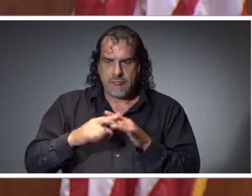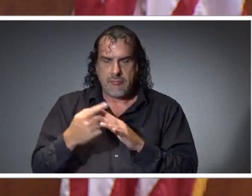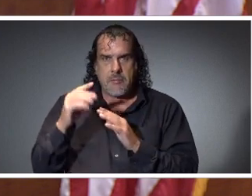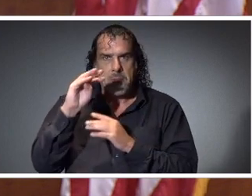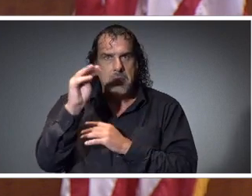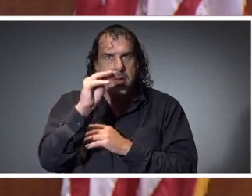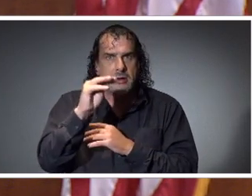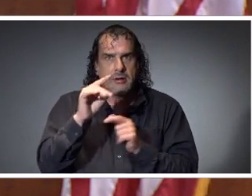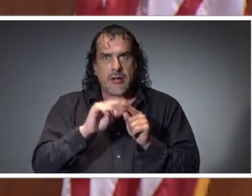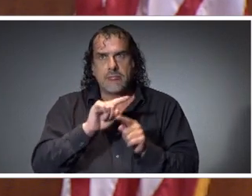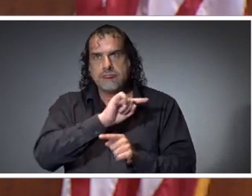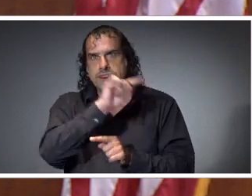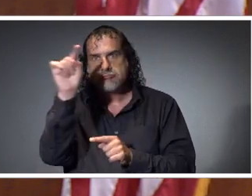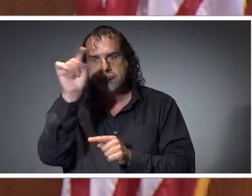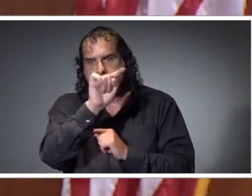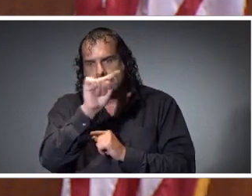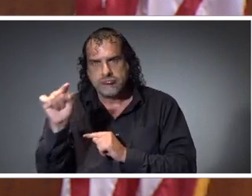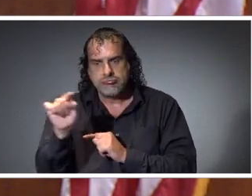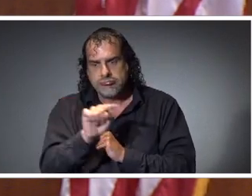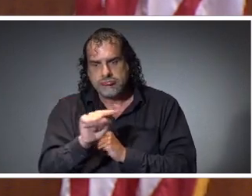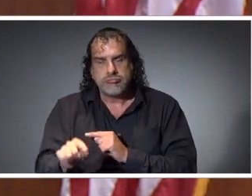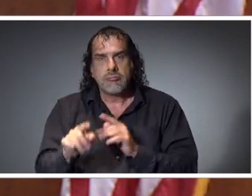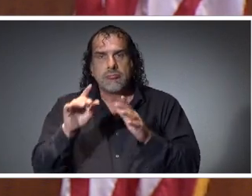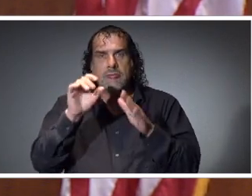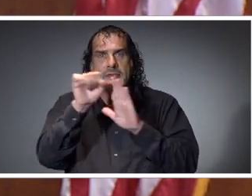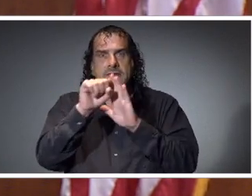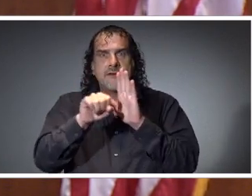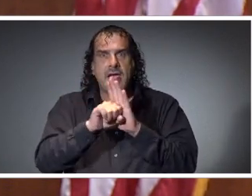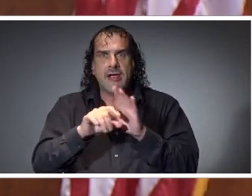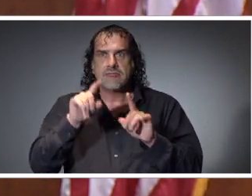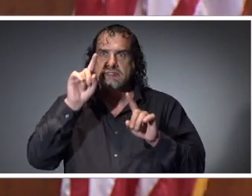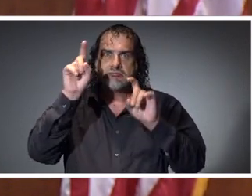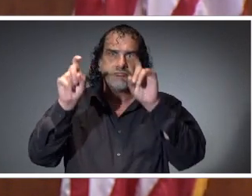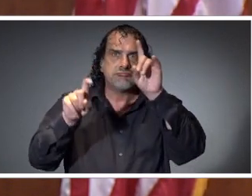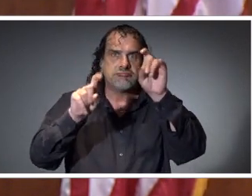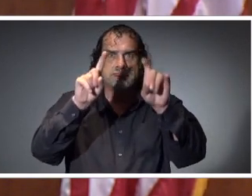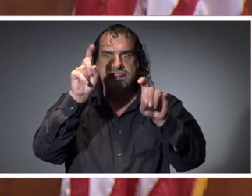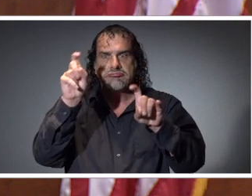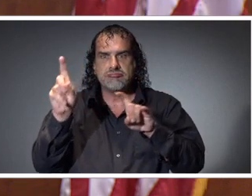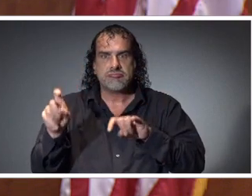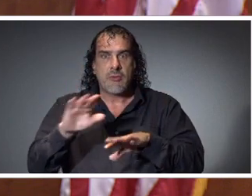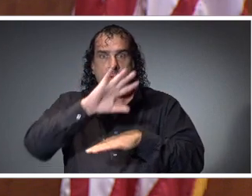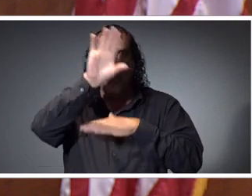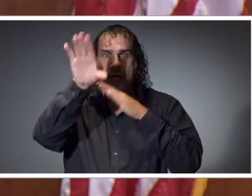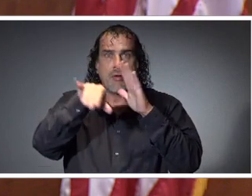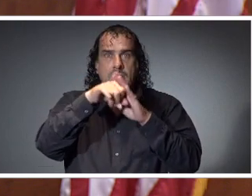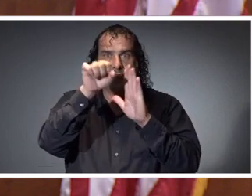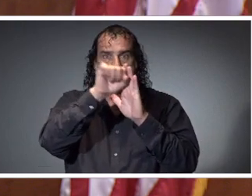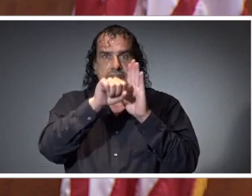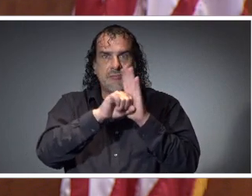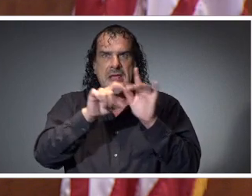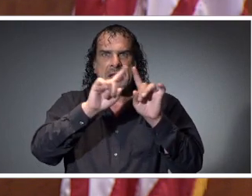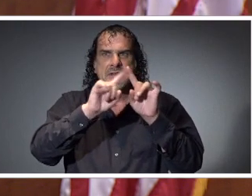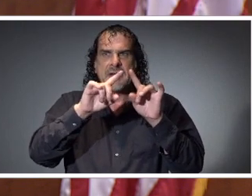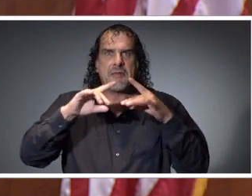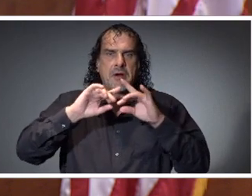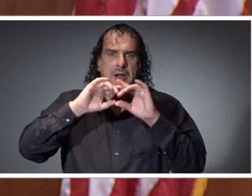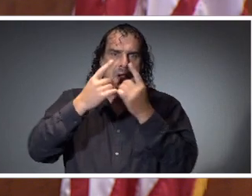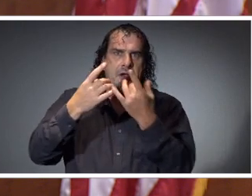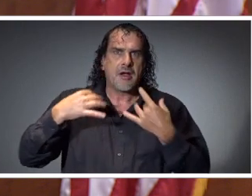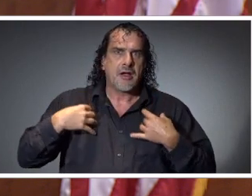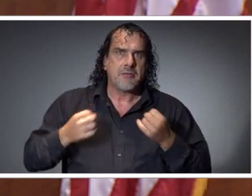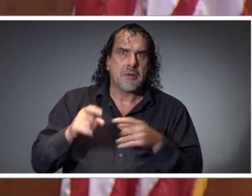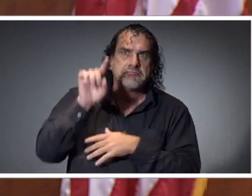will be distributed evenly throughout the state of Mississippi, going to the public health departments in these various counties that